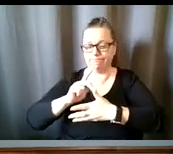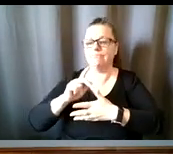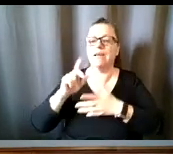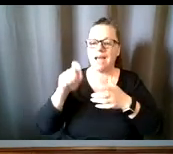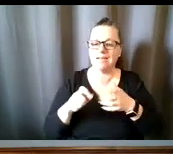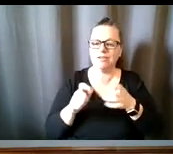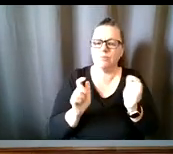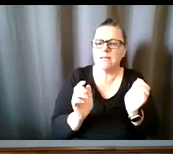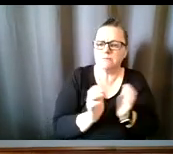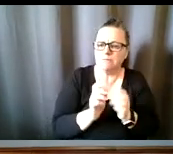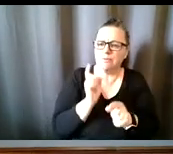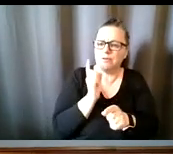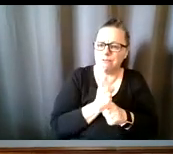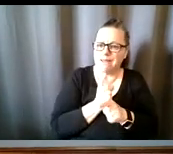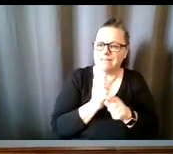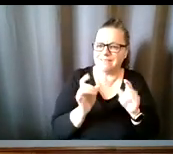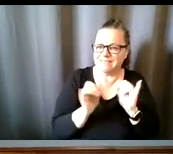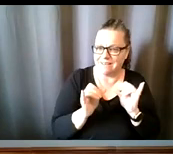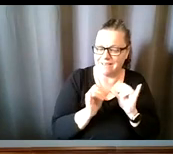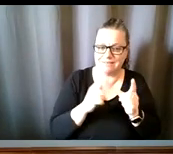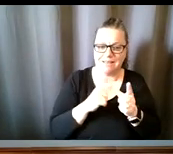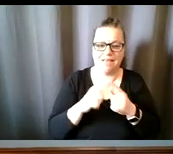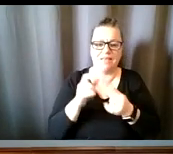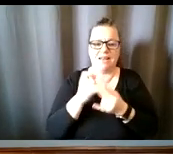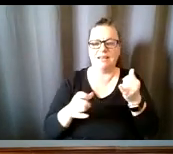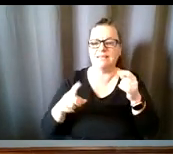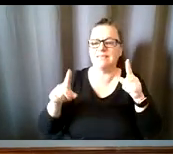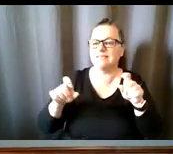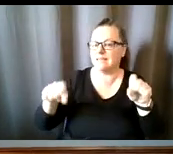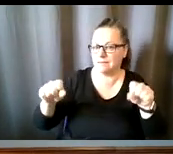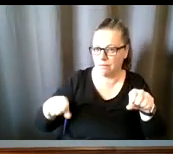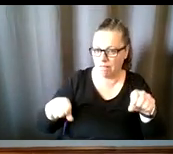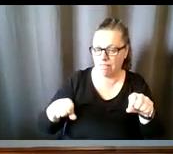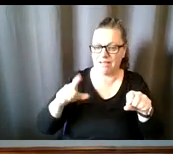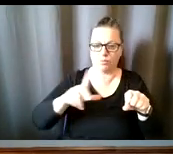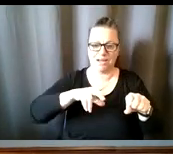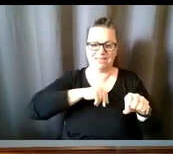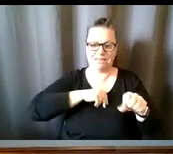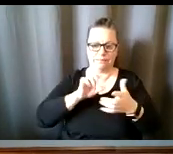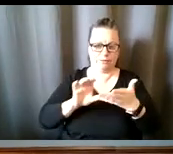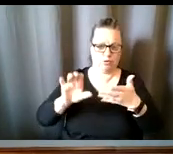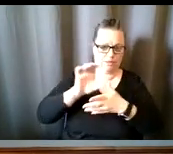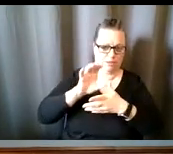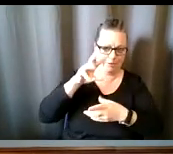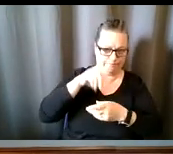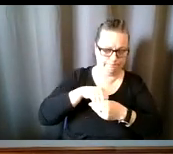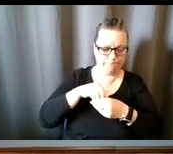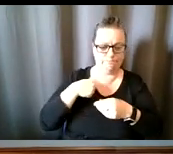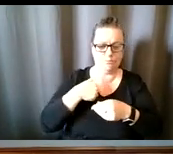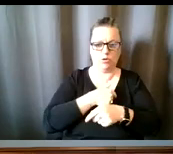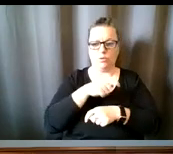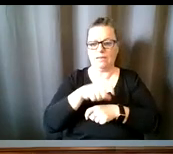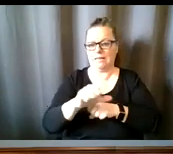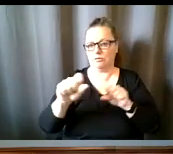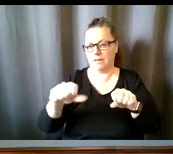kind of just the right size. And finally, it needs to be testable. And that's where the acceptance criteria comes in. We need to be able to know that we've